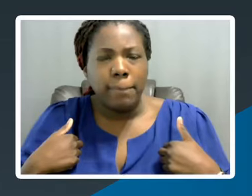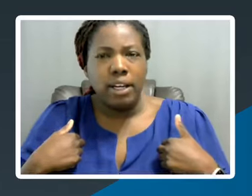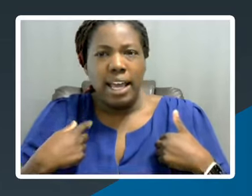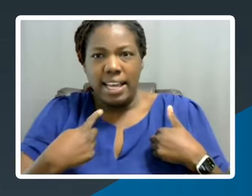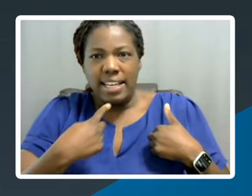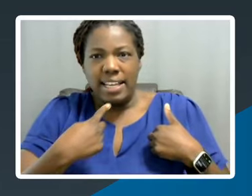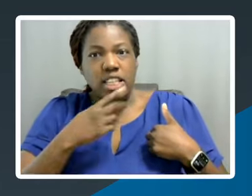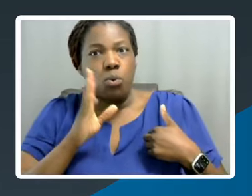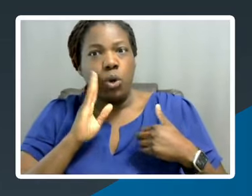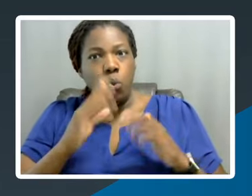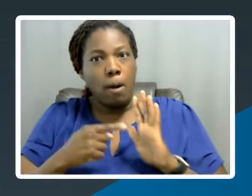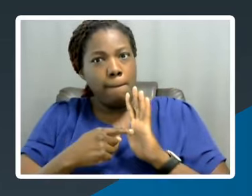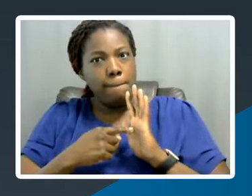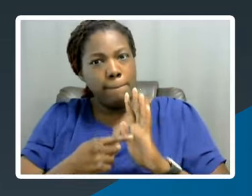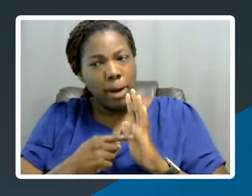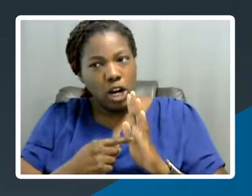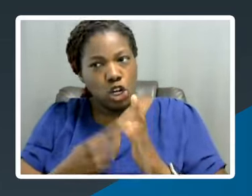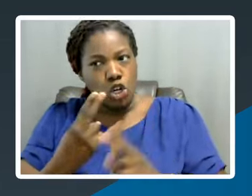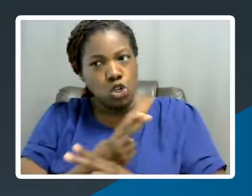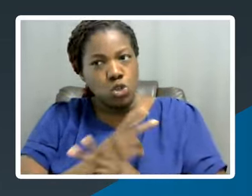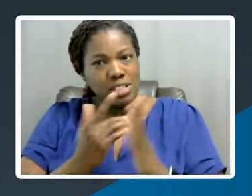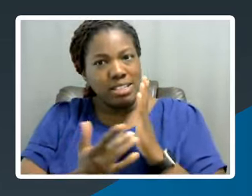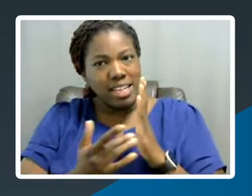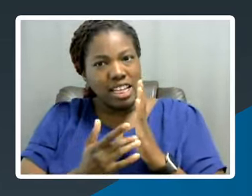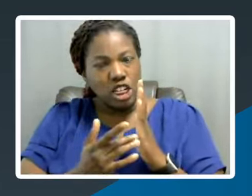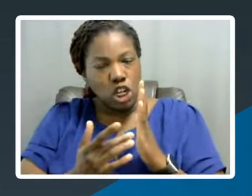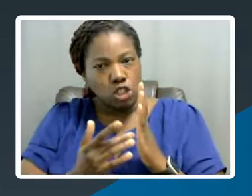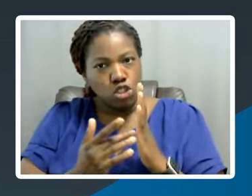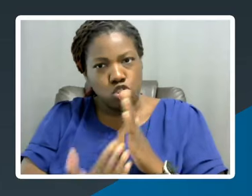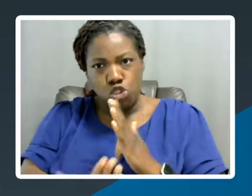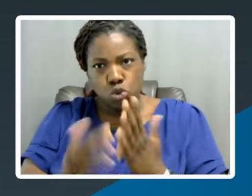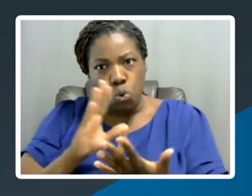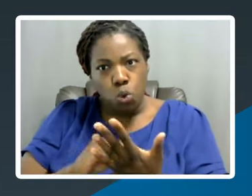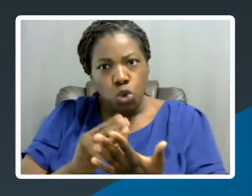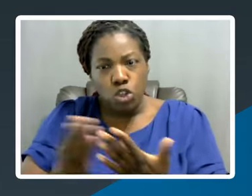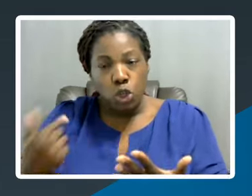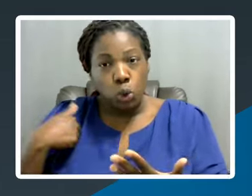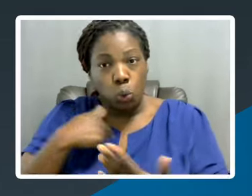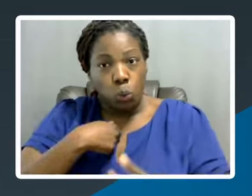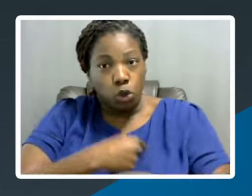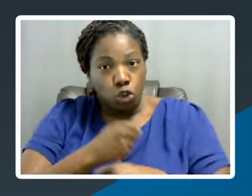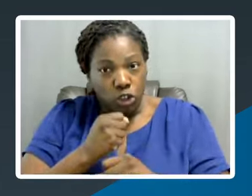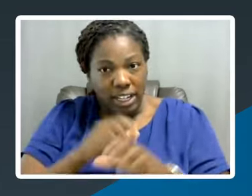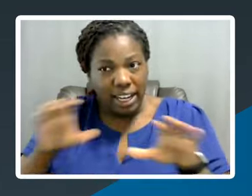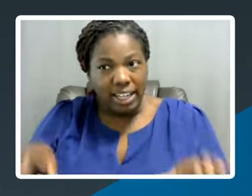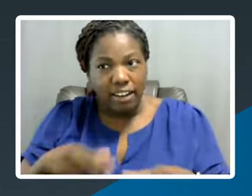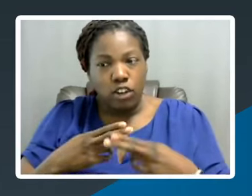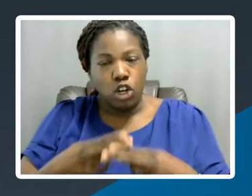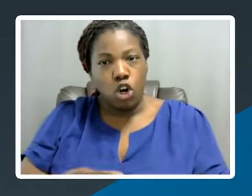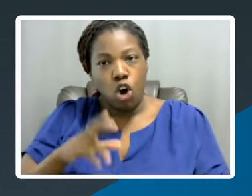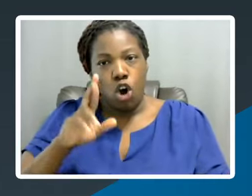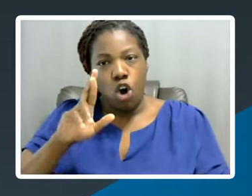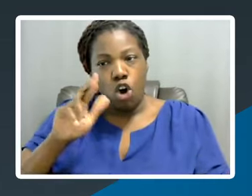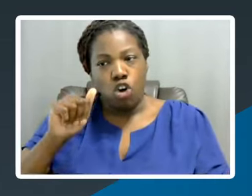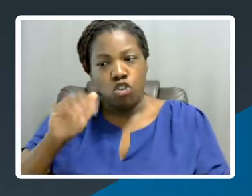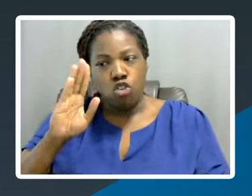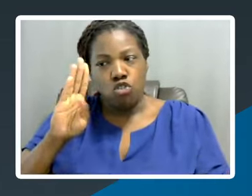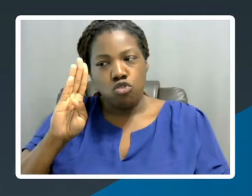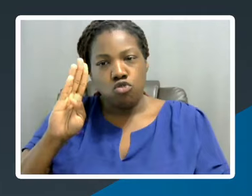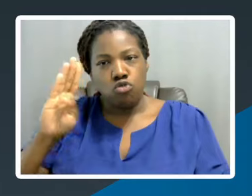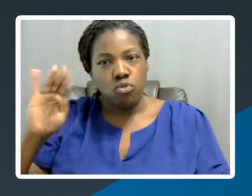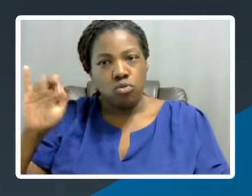model using technology to help us be informed. And we created an activity that we call rabbit holing. So what we do is during the week, during the